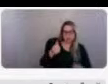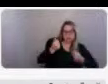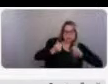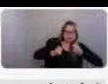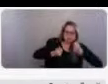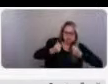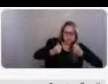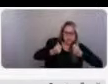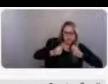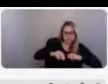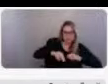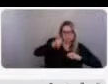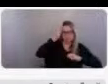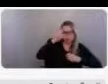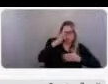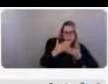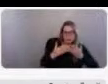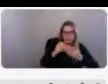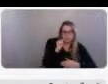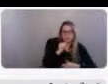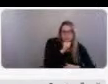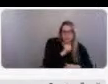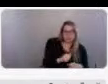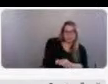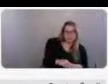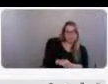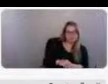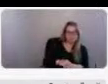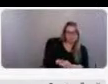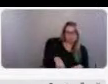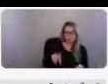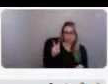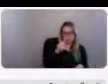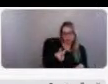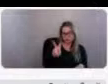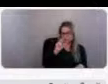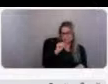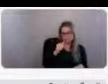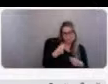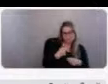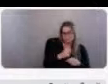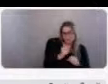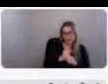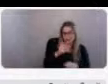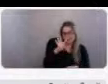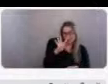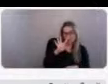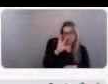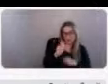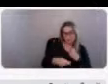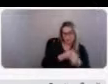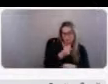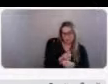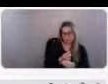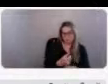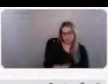northern part of arizona and those trips haven't even been made in the last four or five years